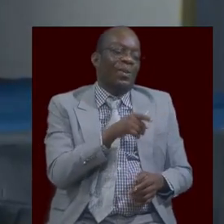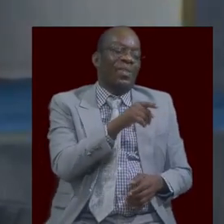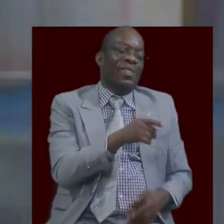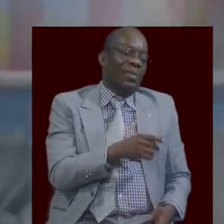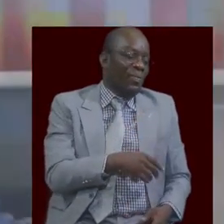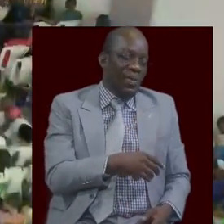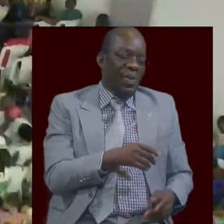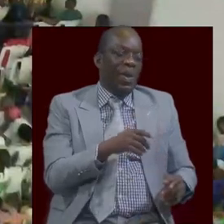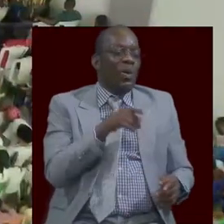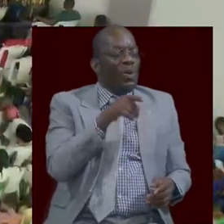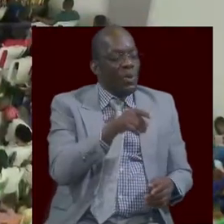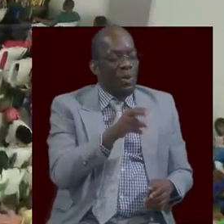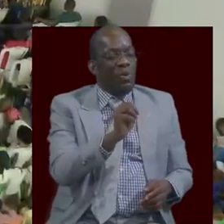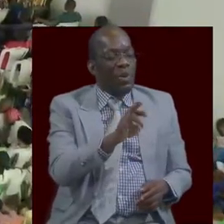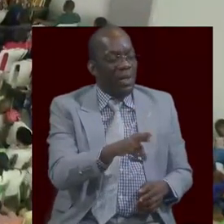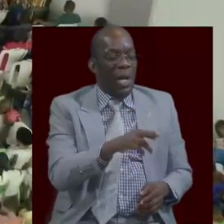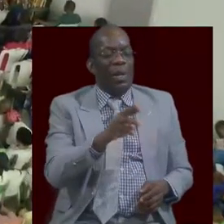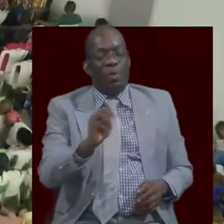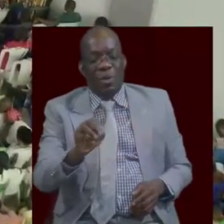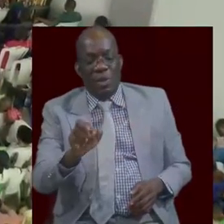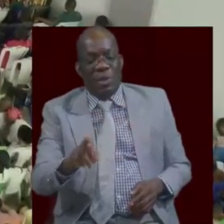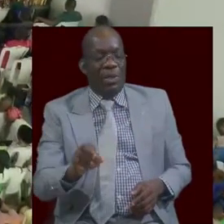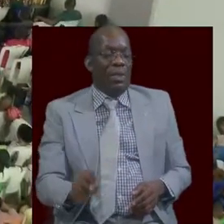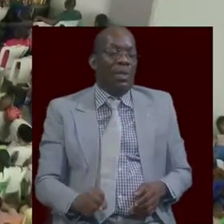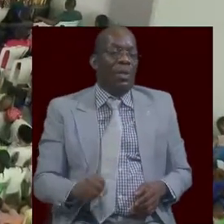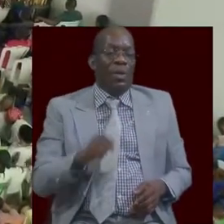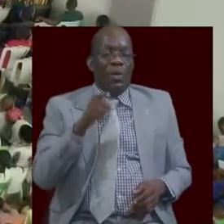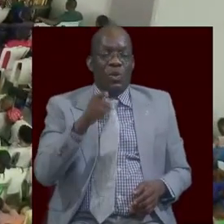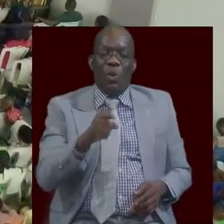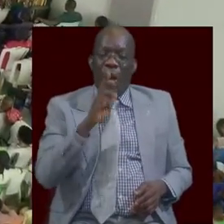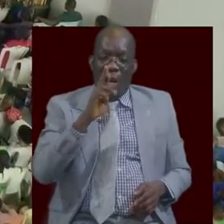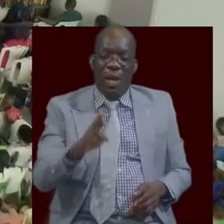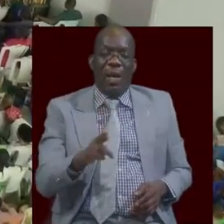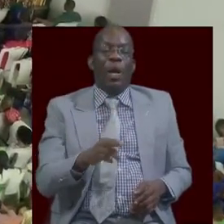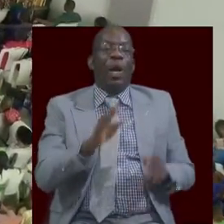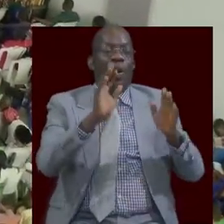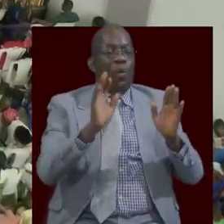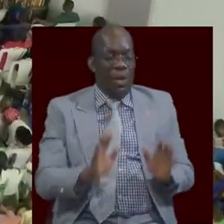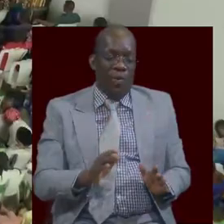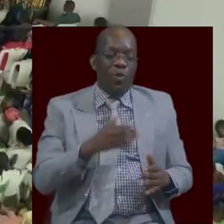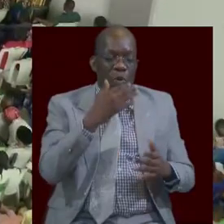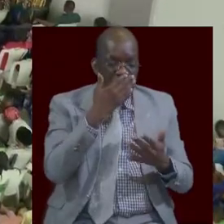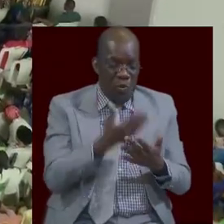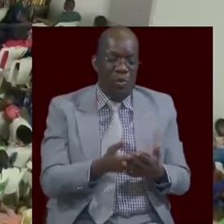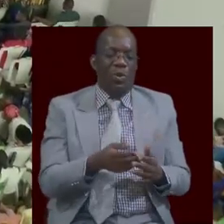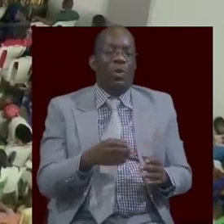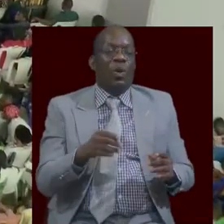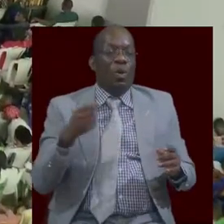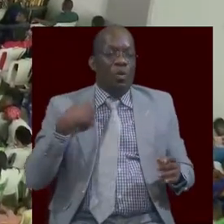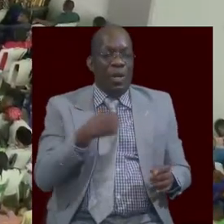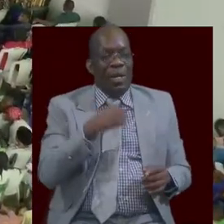her, Mrs. So-and-so, you're so invaluable, you're so wonderful, but we've been thinking about